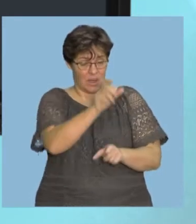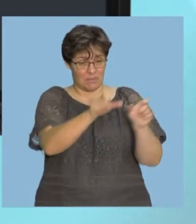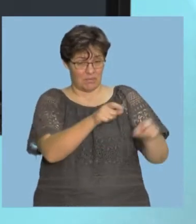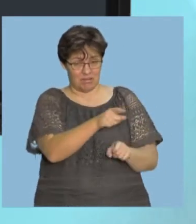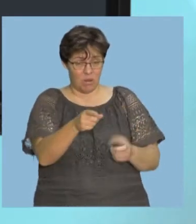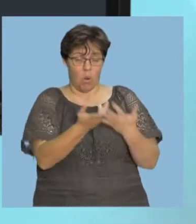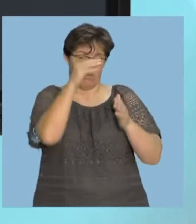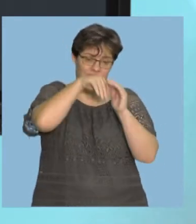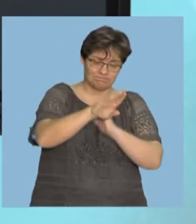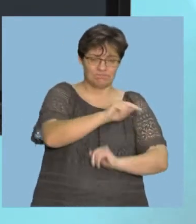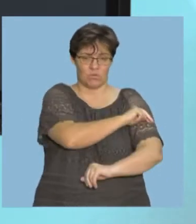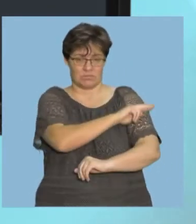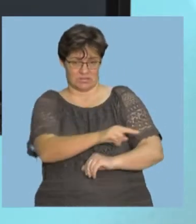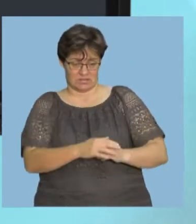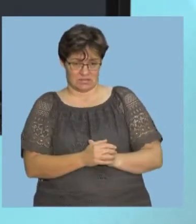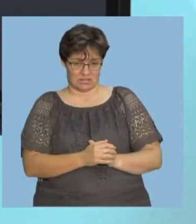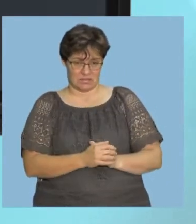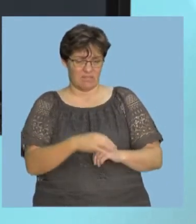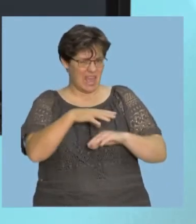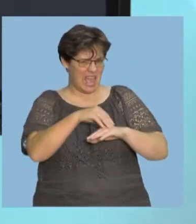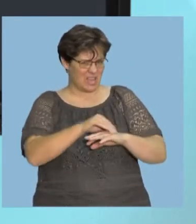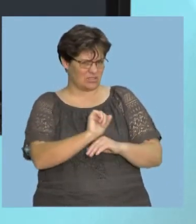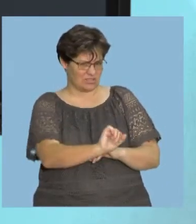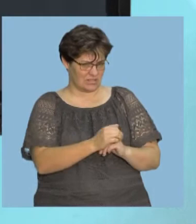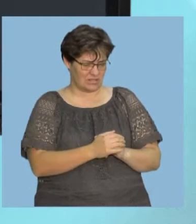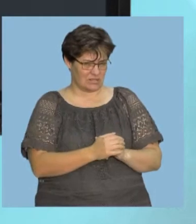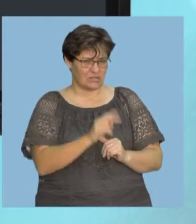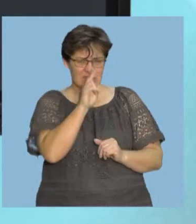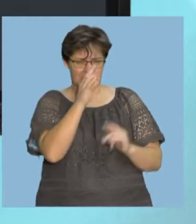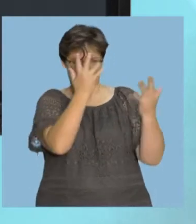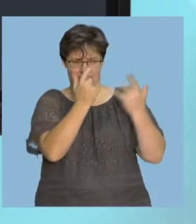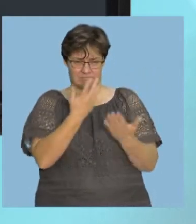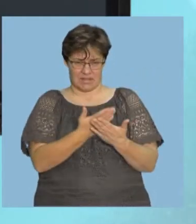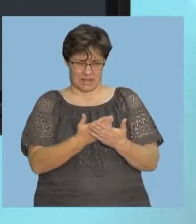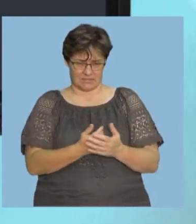Okay. Let's look at how we can calculate that and then arrive to some conclusion.